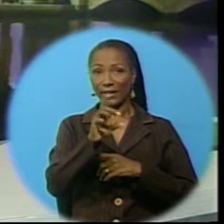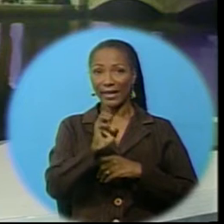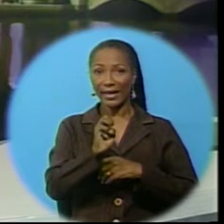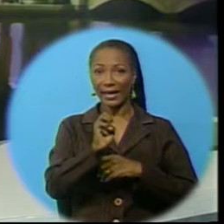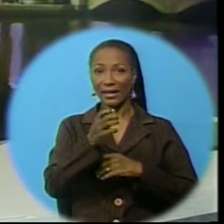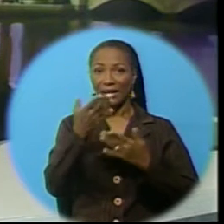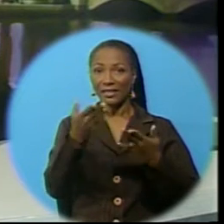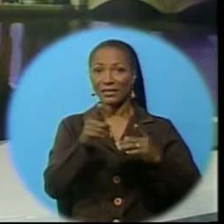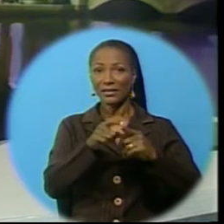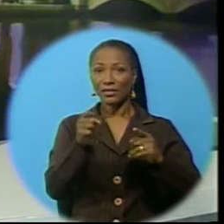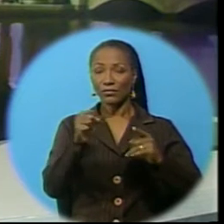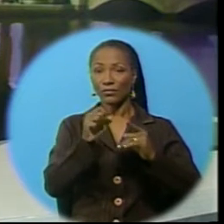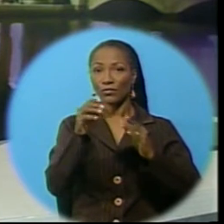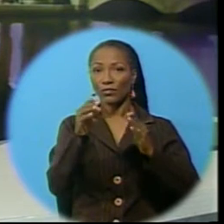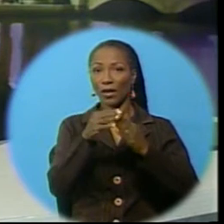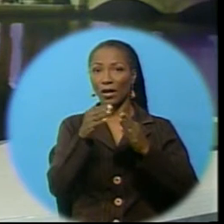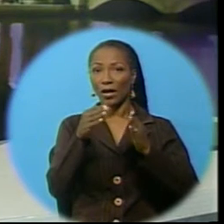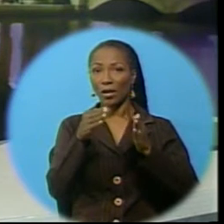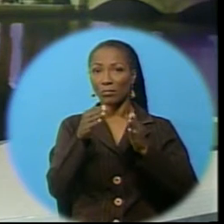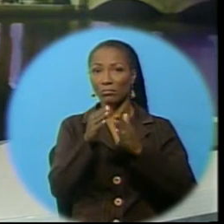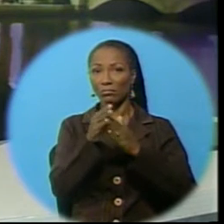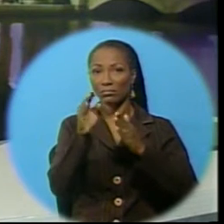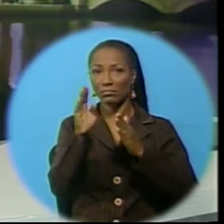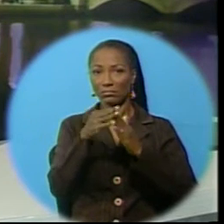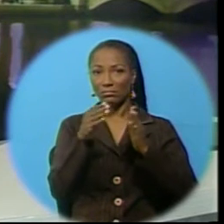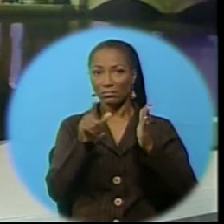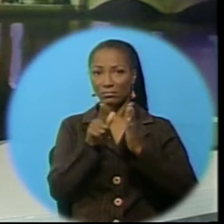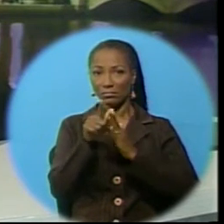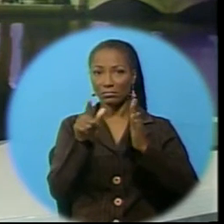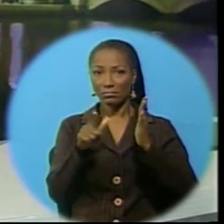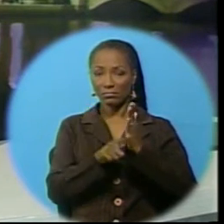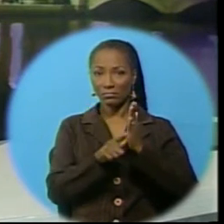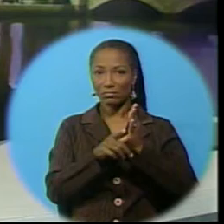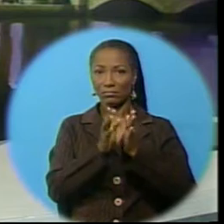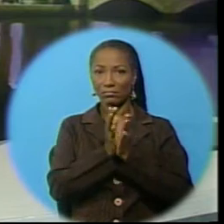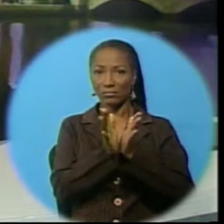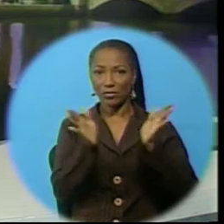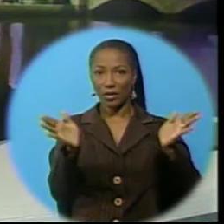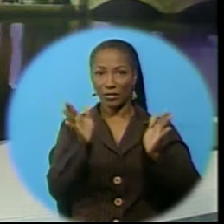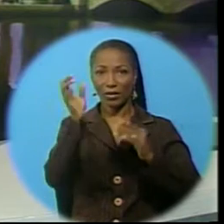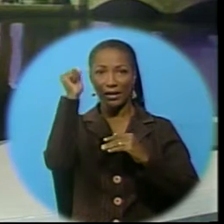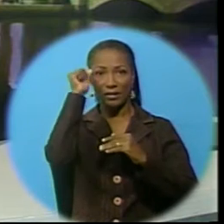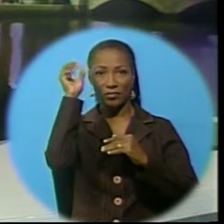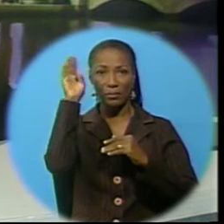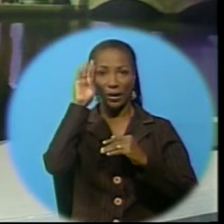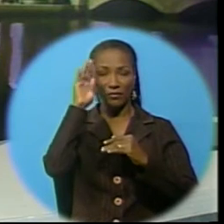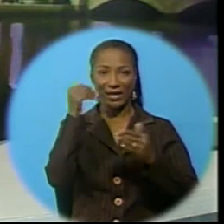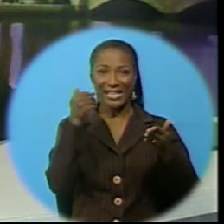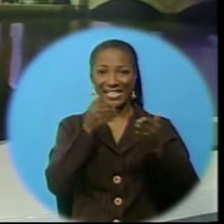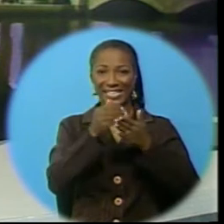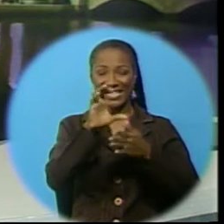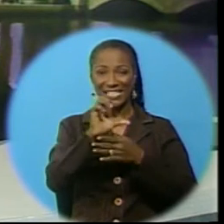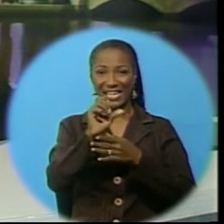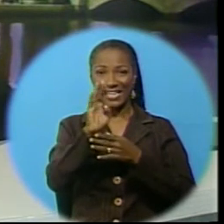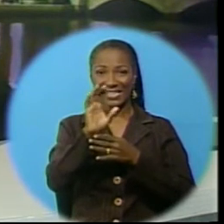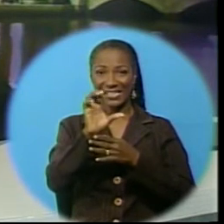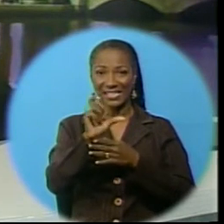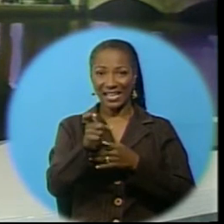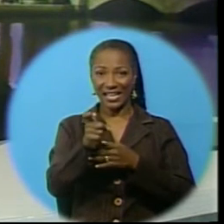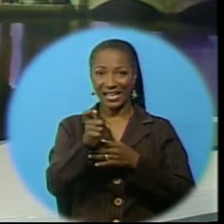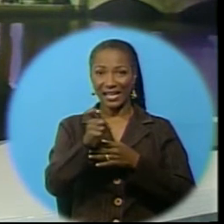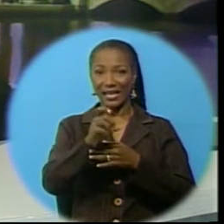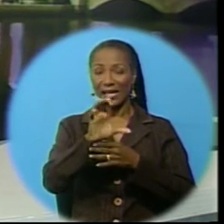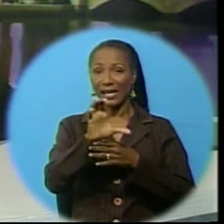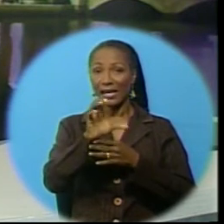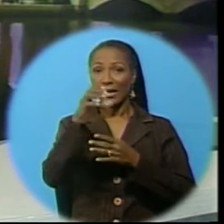Home Affairs Adriel Brathwaite, will be located close to the new CXC complex along Pine Road, St. Michael. To make way for the new headquarters, existing